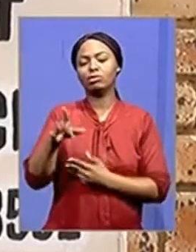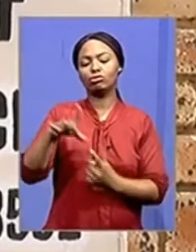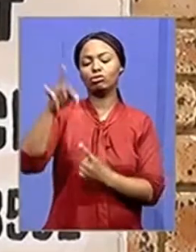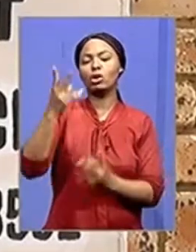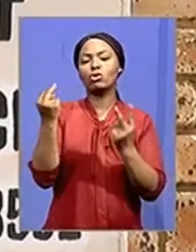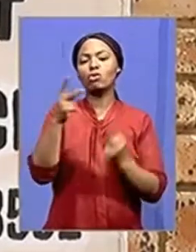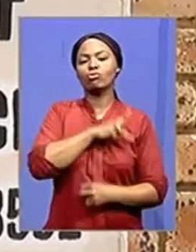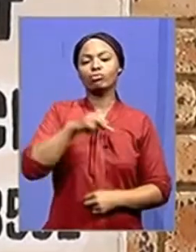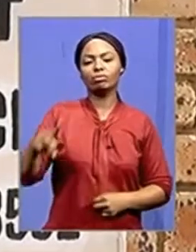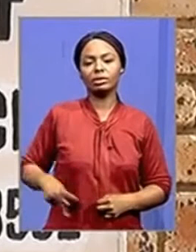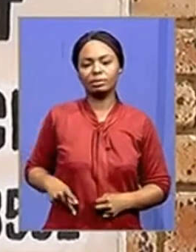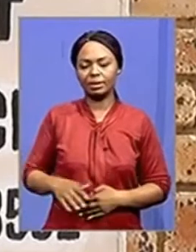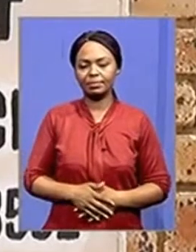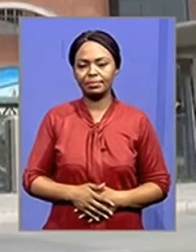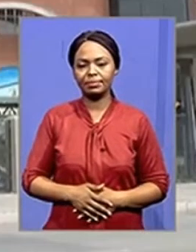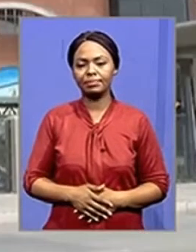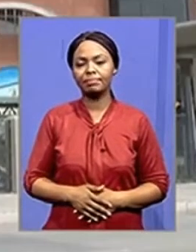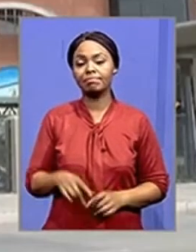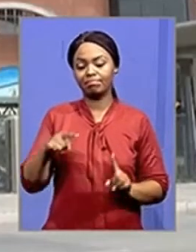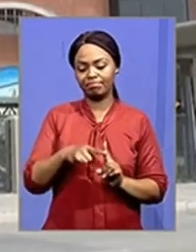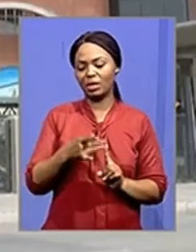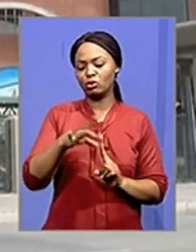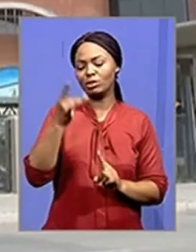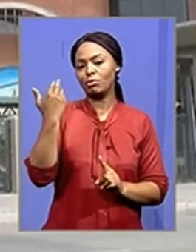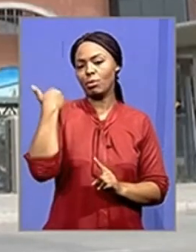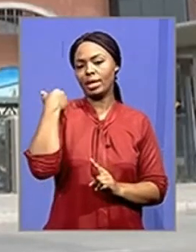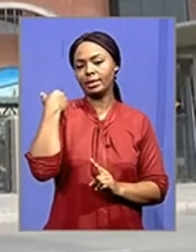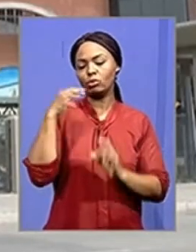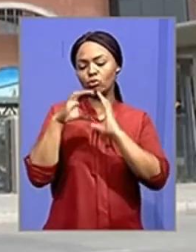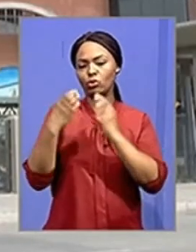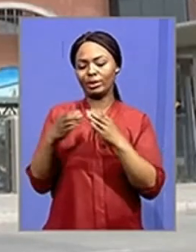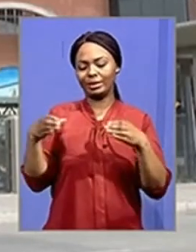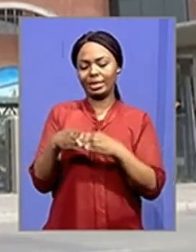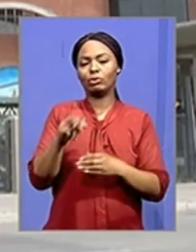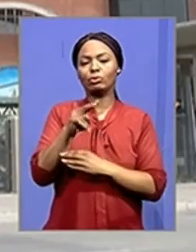khuduthamaga ya profense maabane. Zebulon Maine, SABC News, Mahikeng.